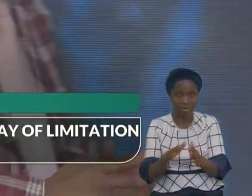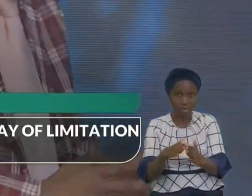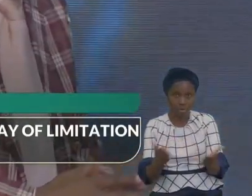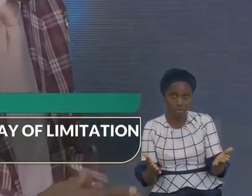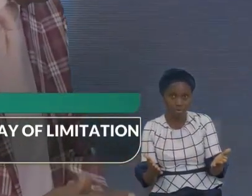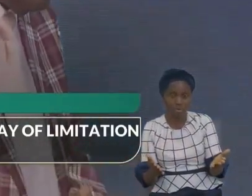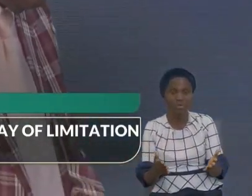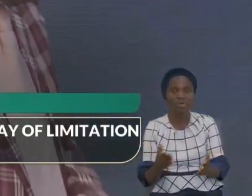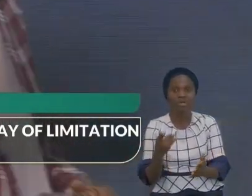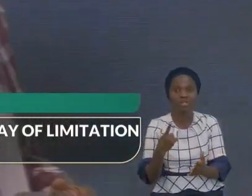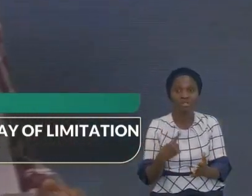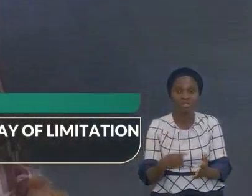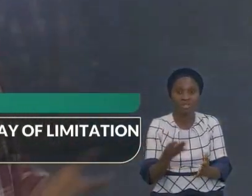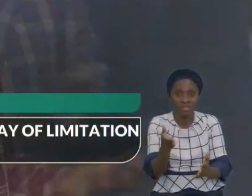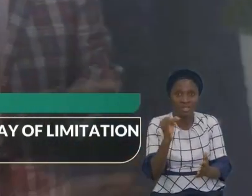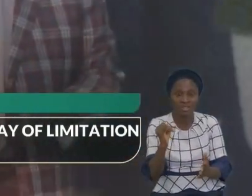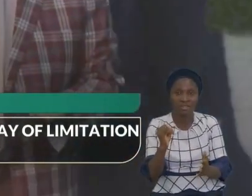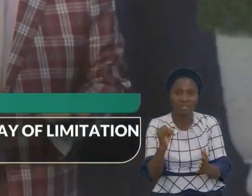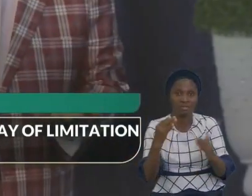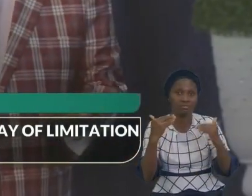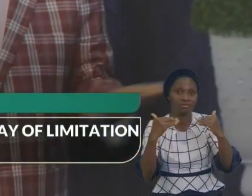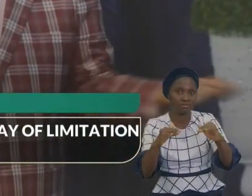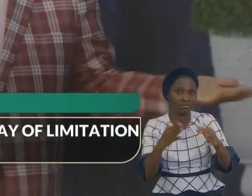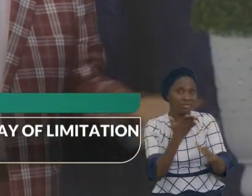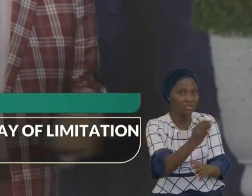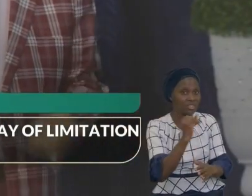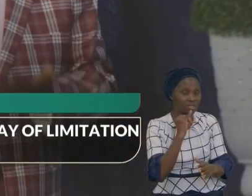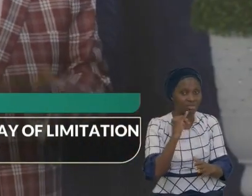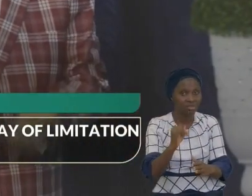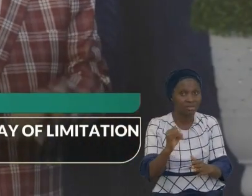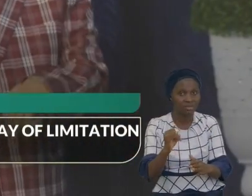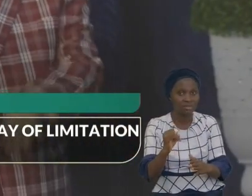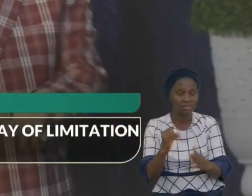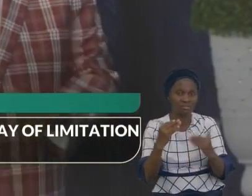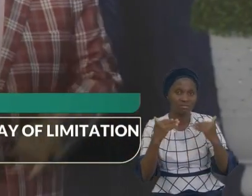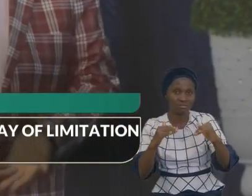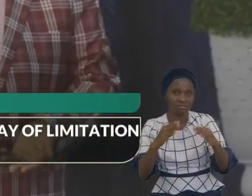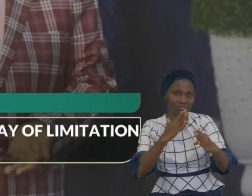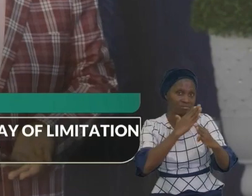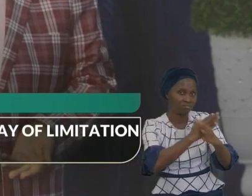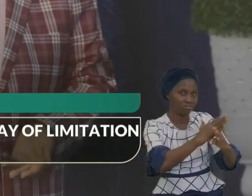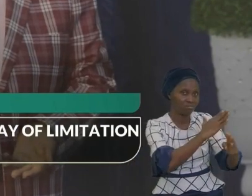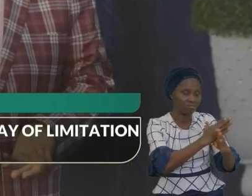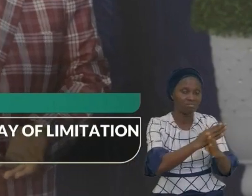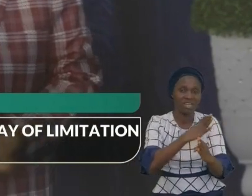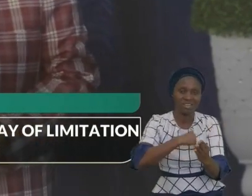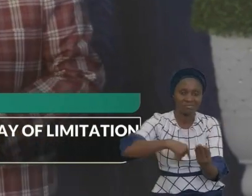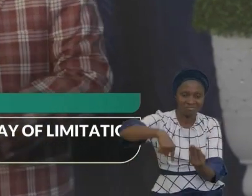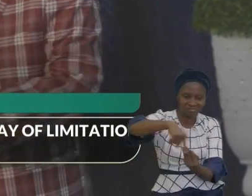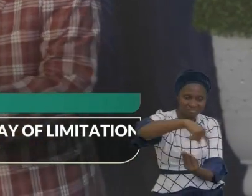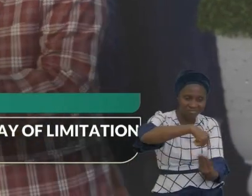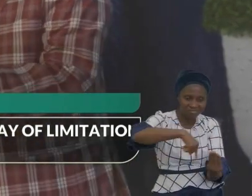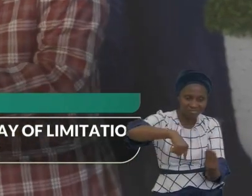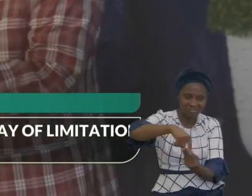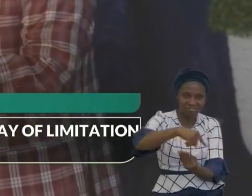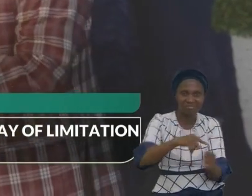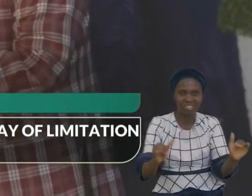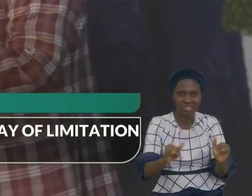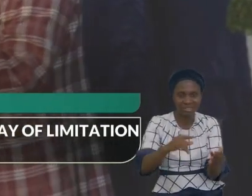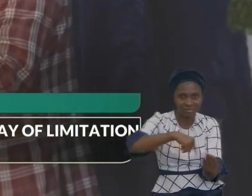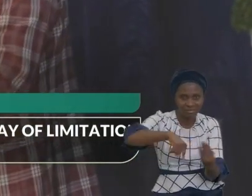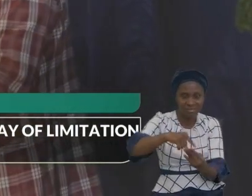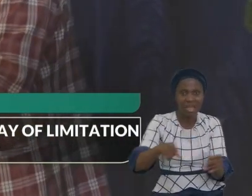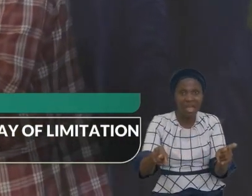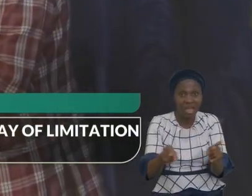merry-go-round, as they were last year, they are this year. As they